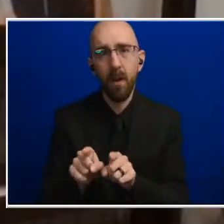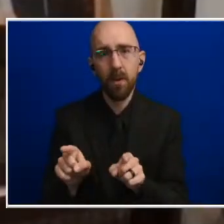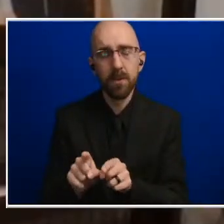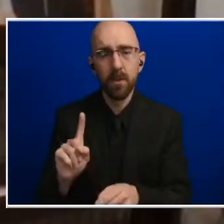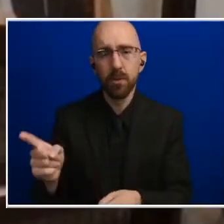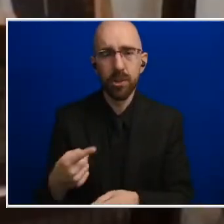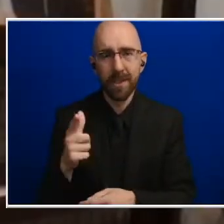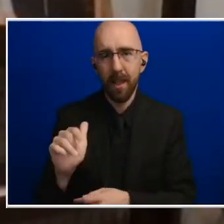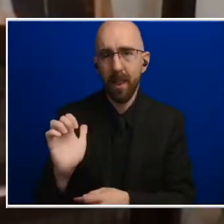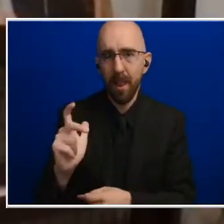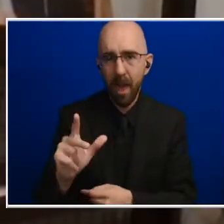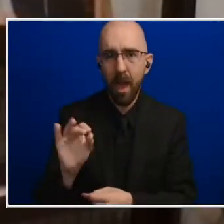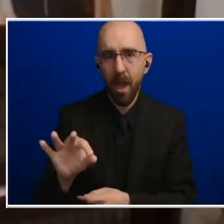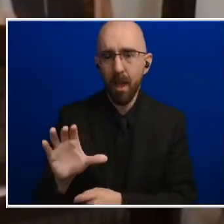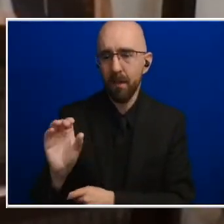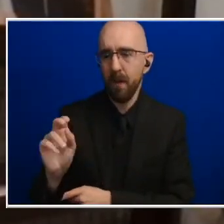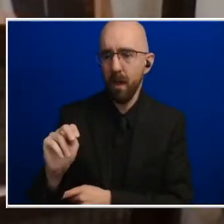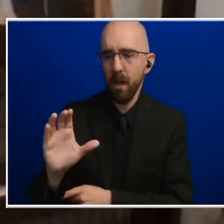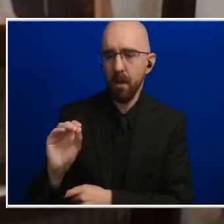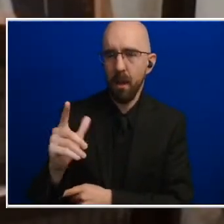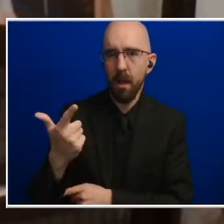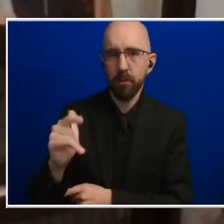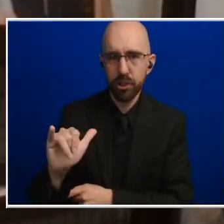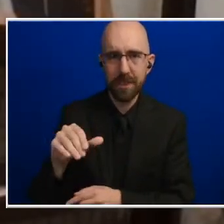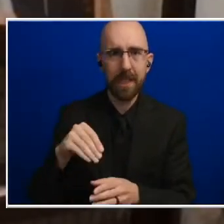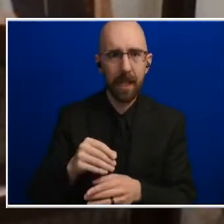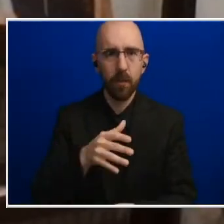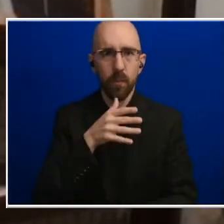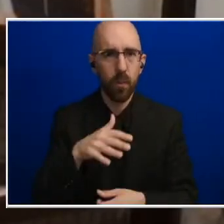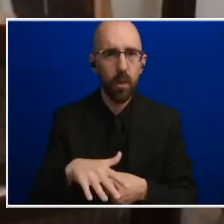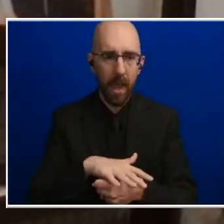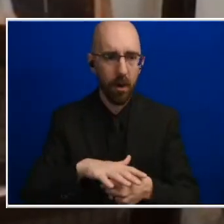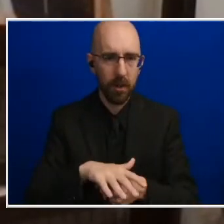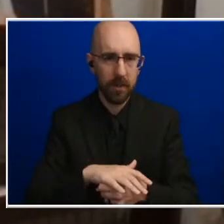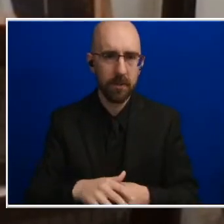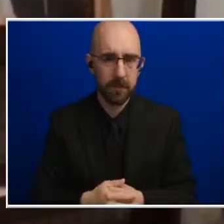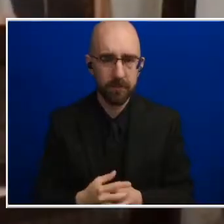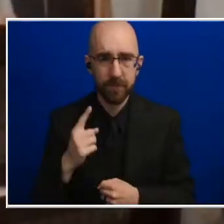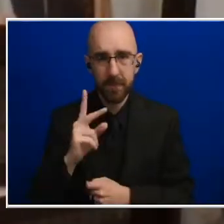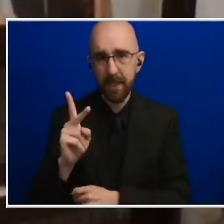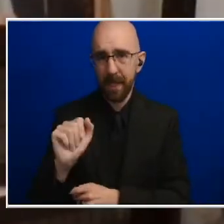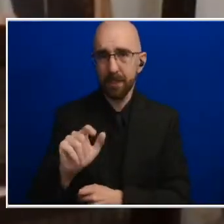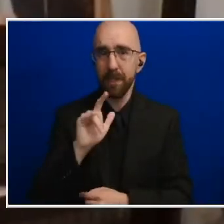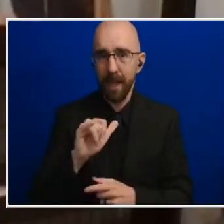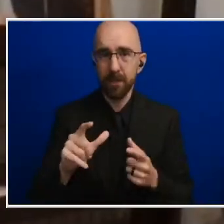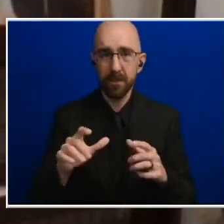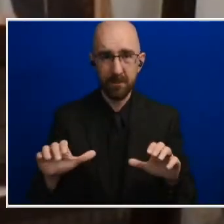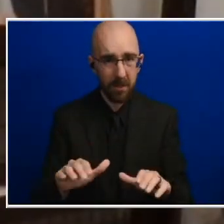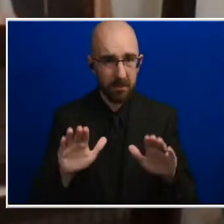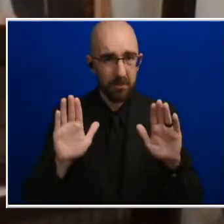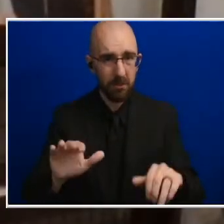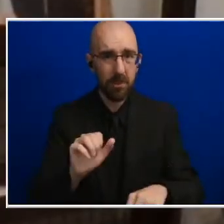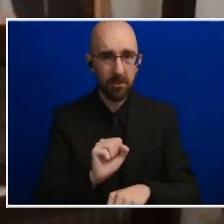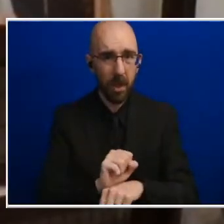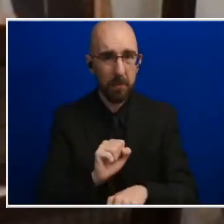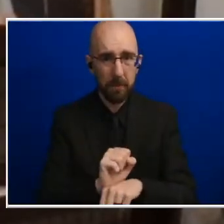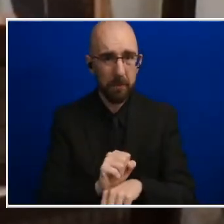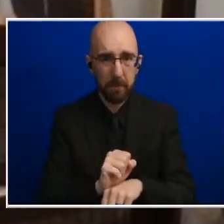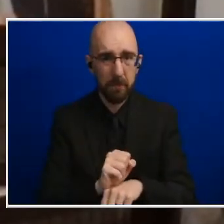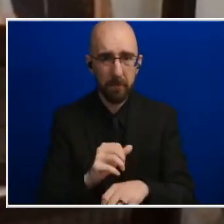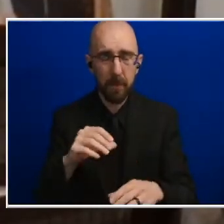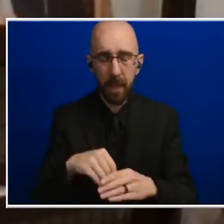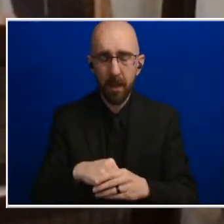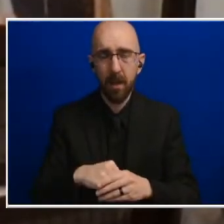of oncology in rural areas. And I think Kansas actually does a great job in